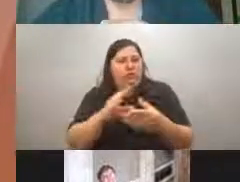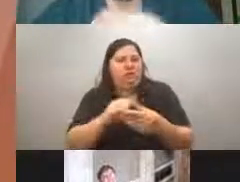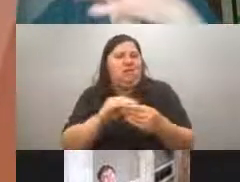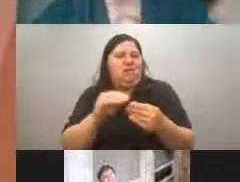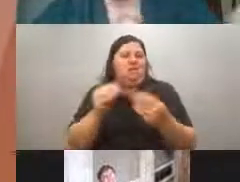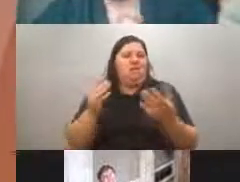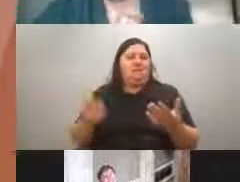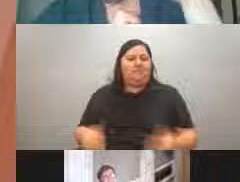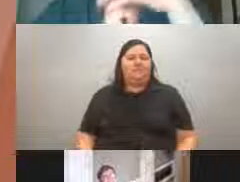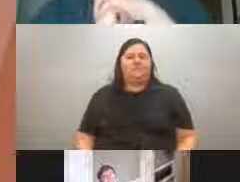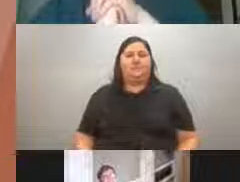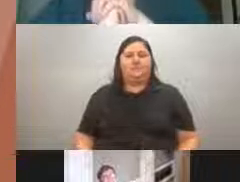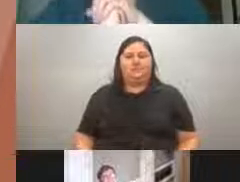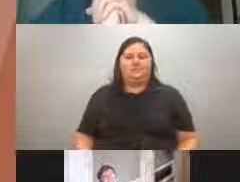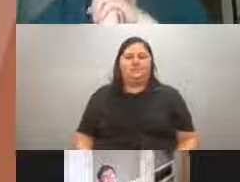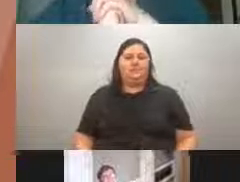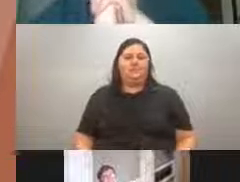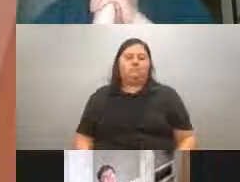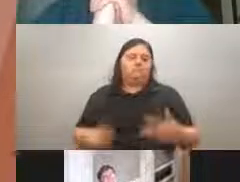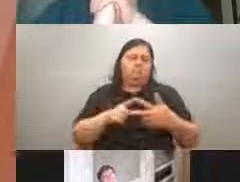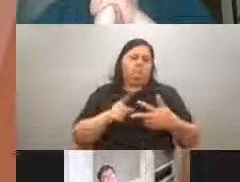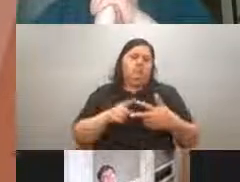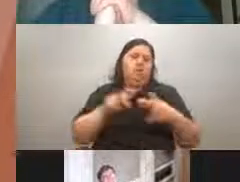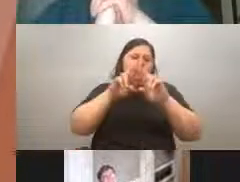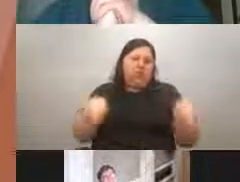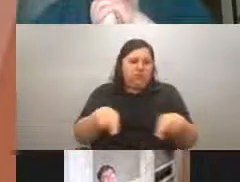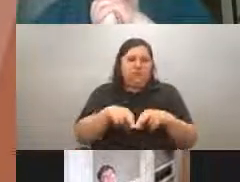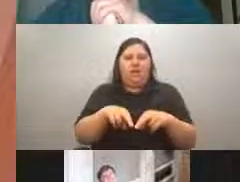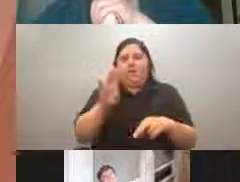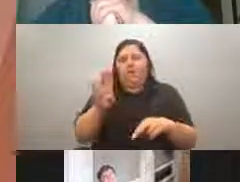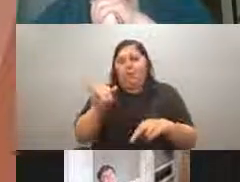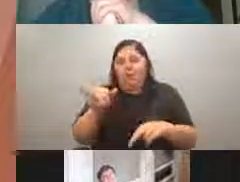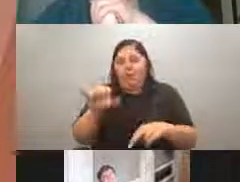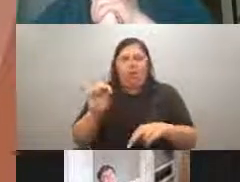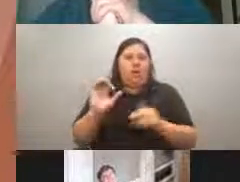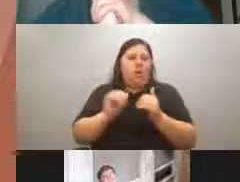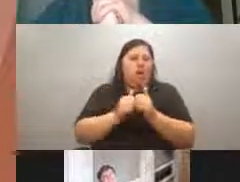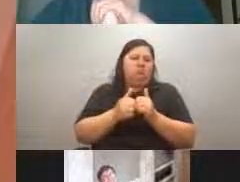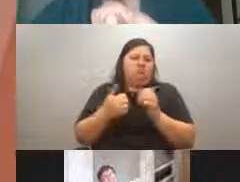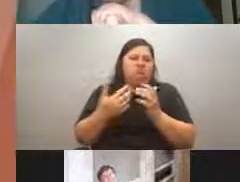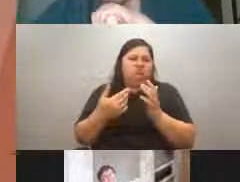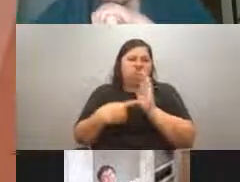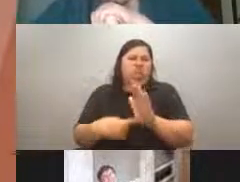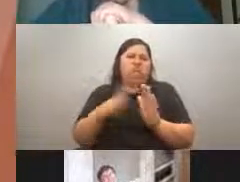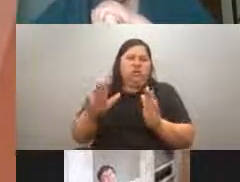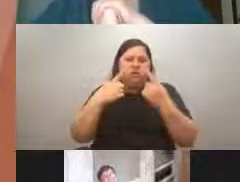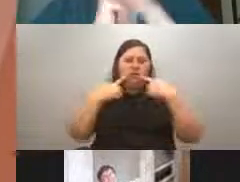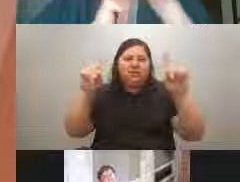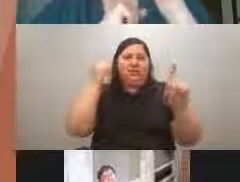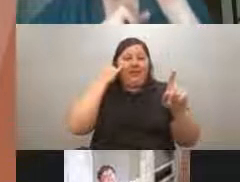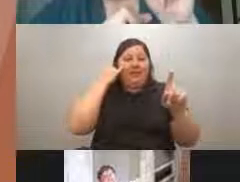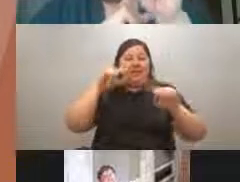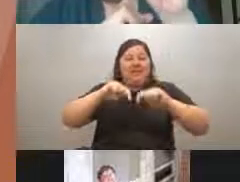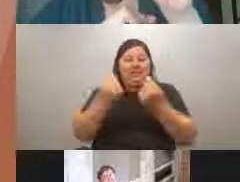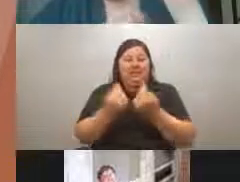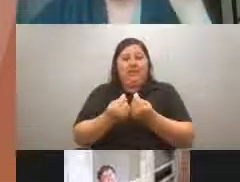that? Resume or bio, again, just how do you outline your artistic accomplishments? If you are applying as an artist team, just